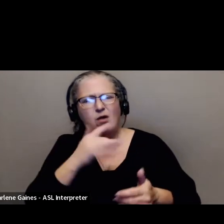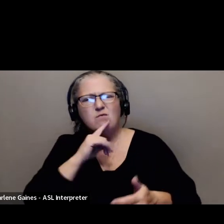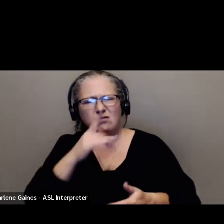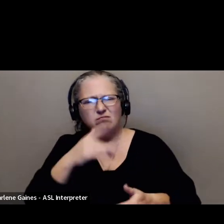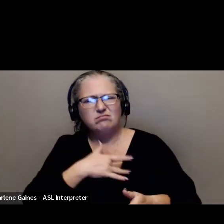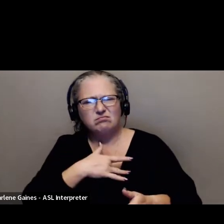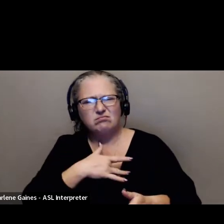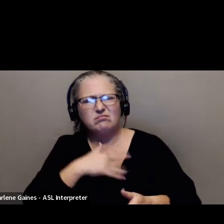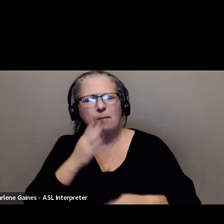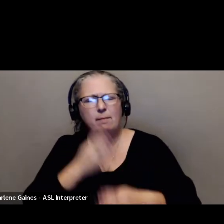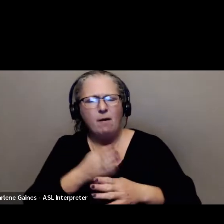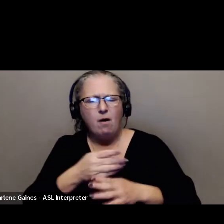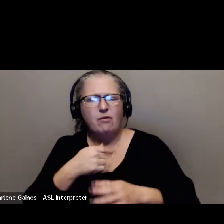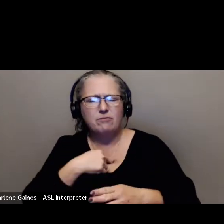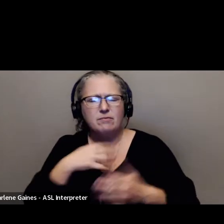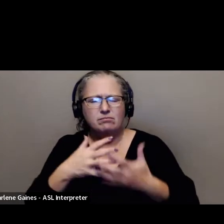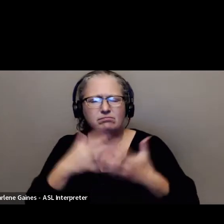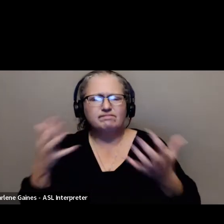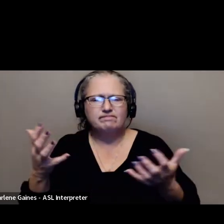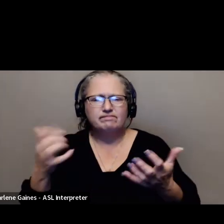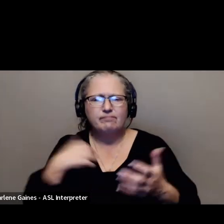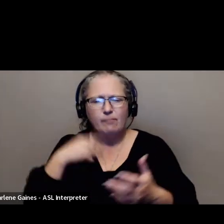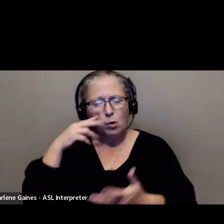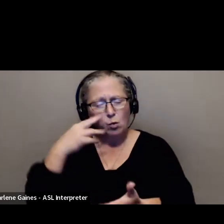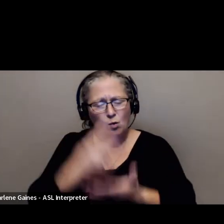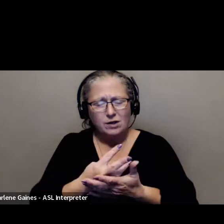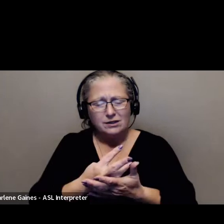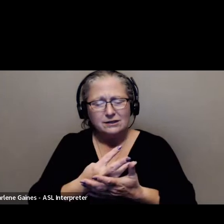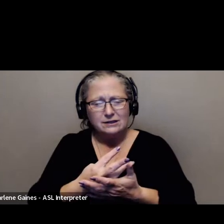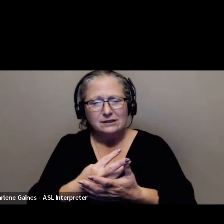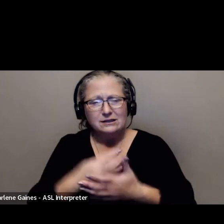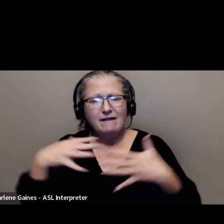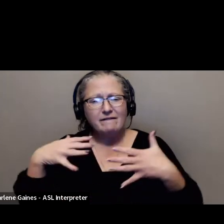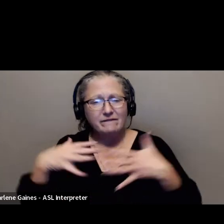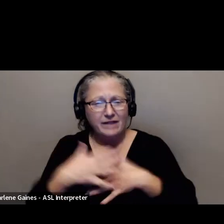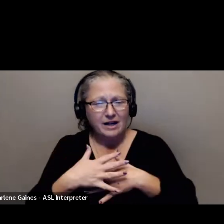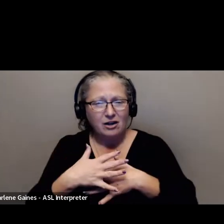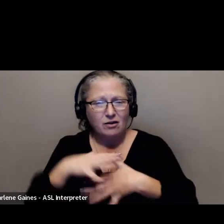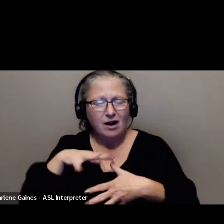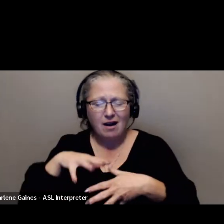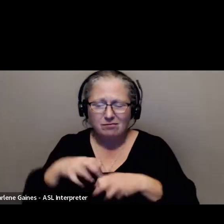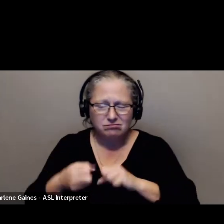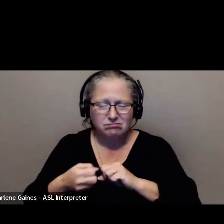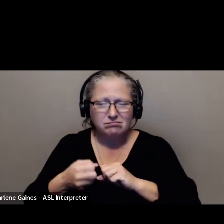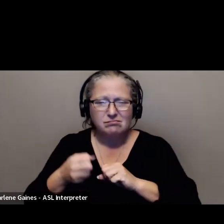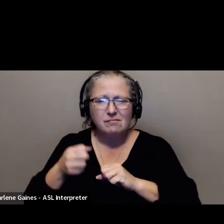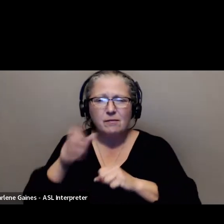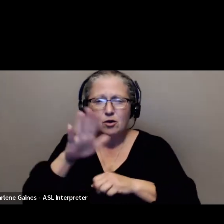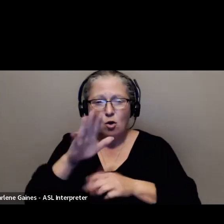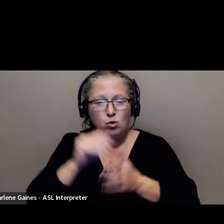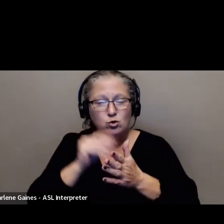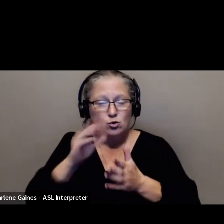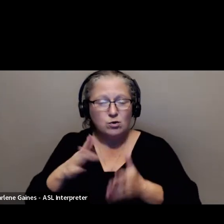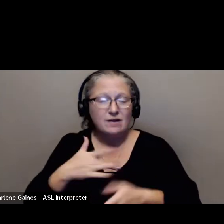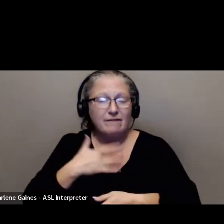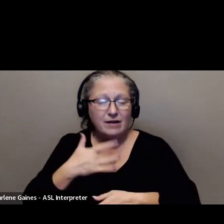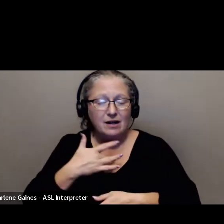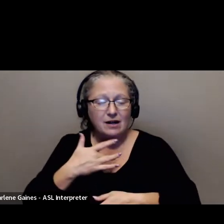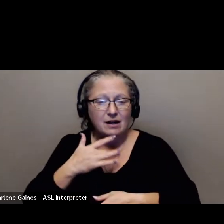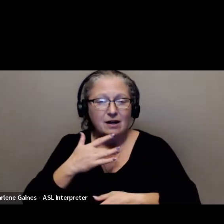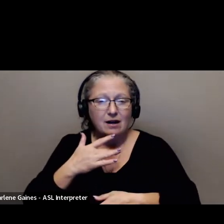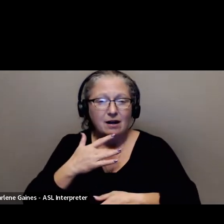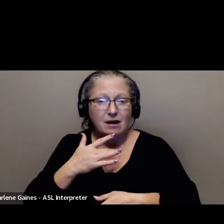and disturbs me greatly. I've witnessed firsthand the fear and anguish so many of your students are feeling,